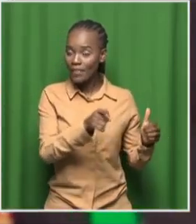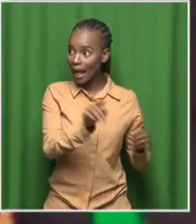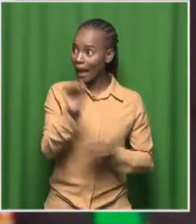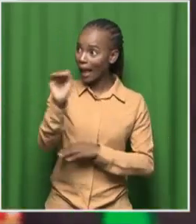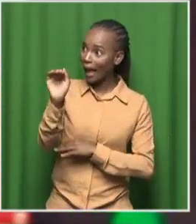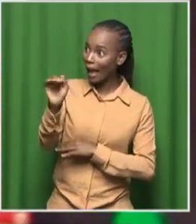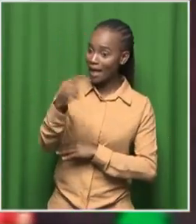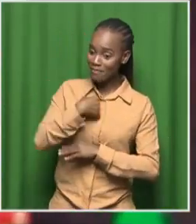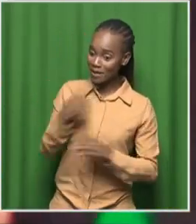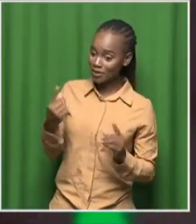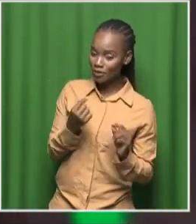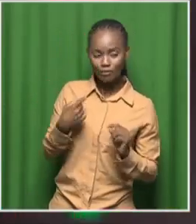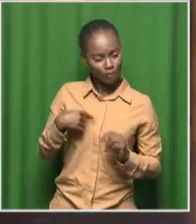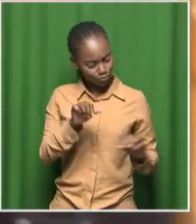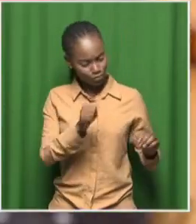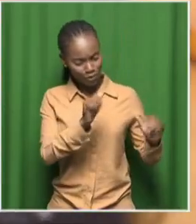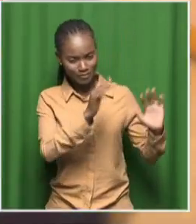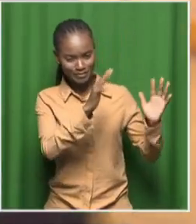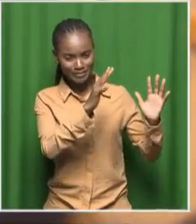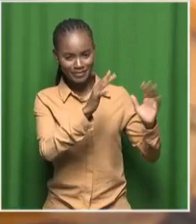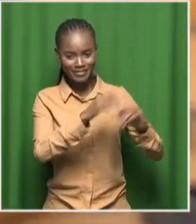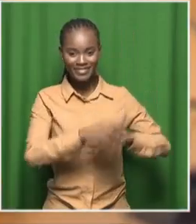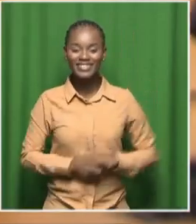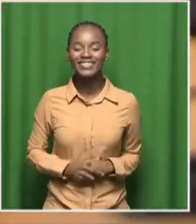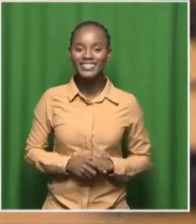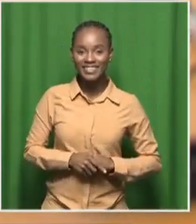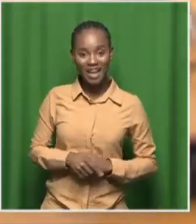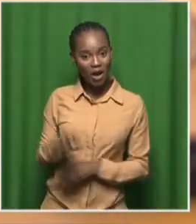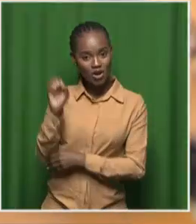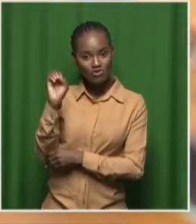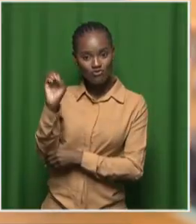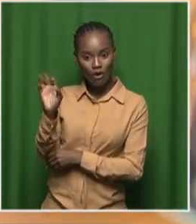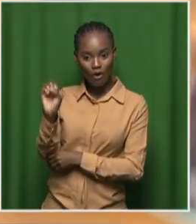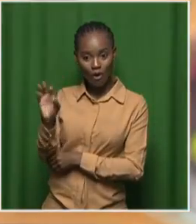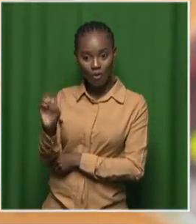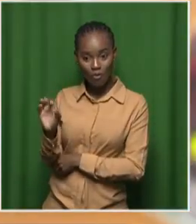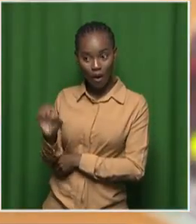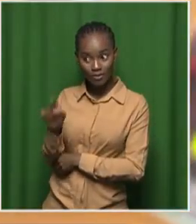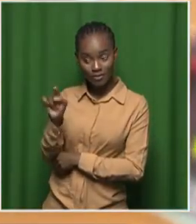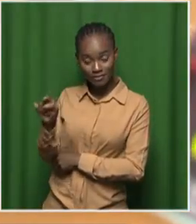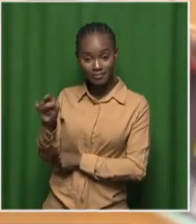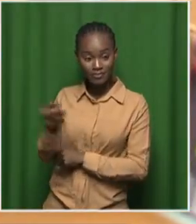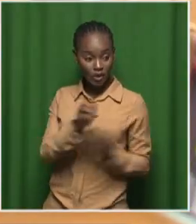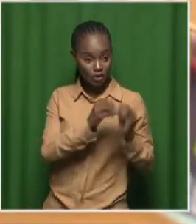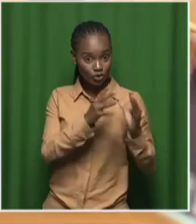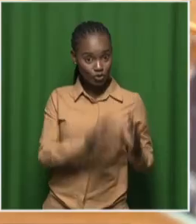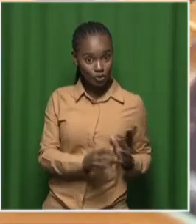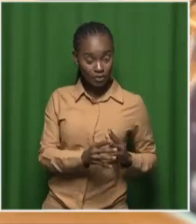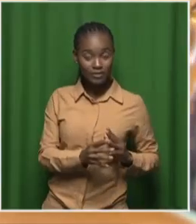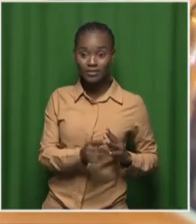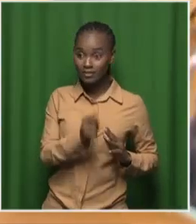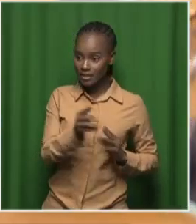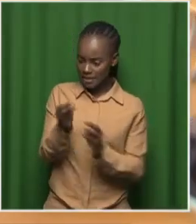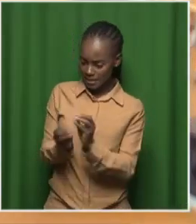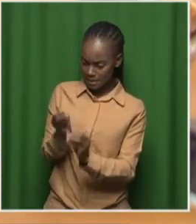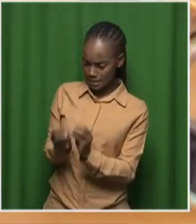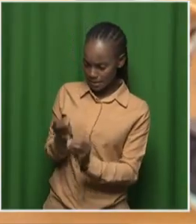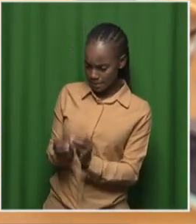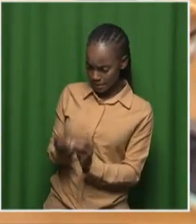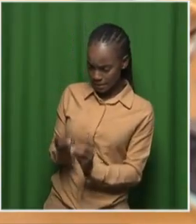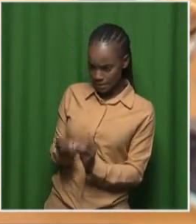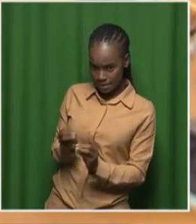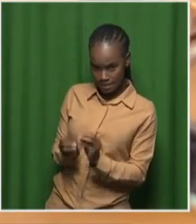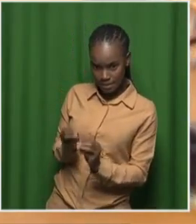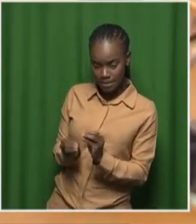there, the one with the robot, it was built by the student. That robot, I told the student that, the student actually finishes level 4. I said, Mr.